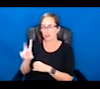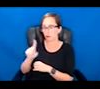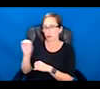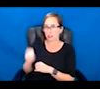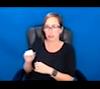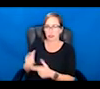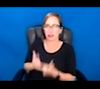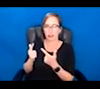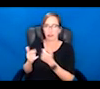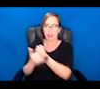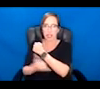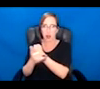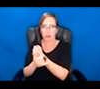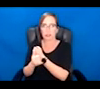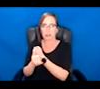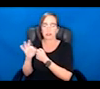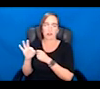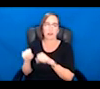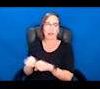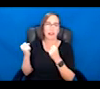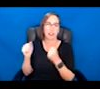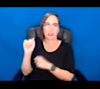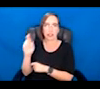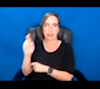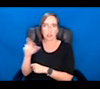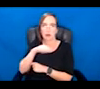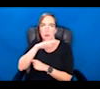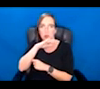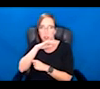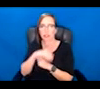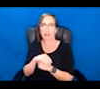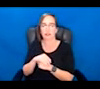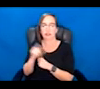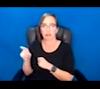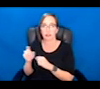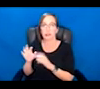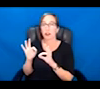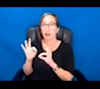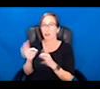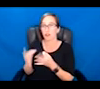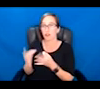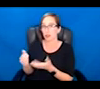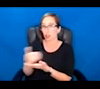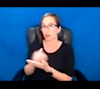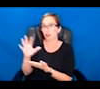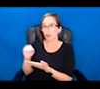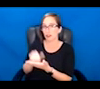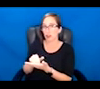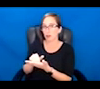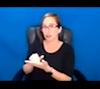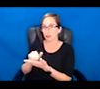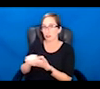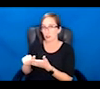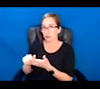live in counties in violation of air pollution standards. An African American family making $50,000 a year is more likely to live next to